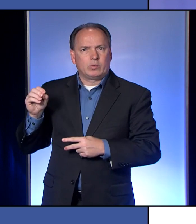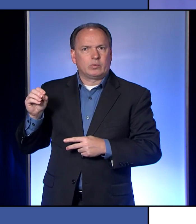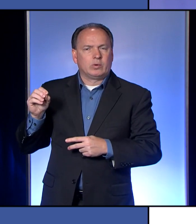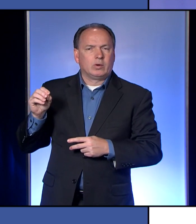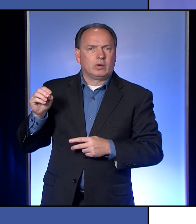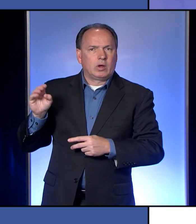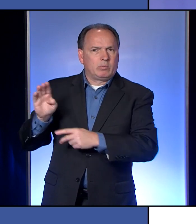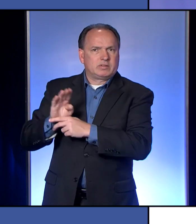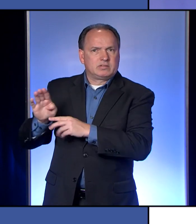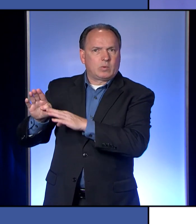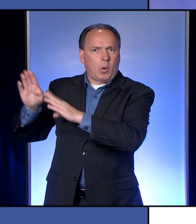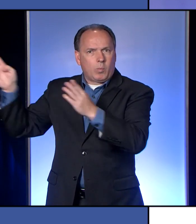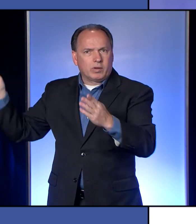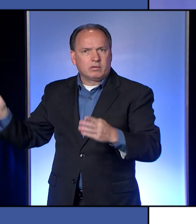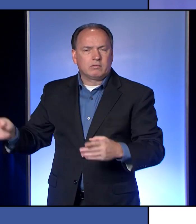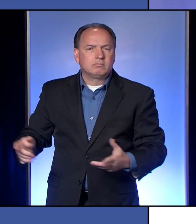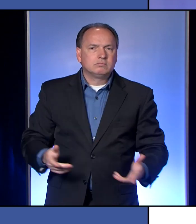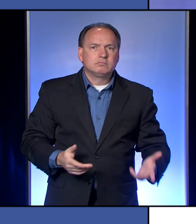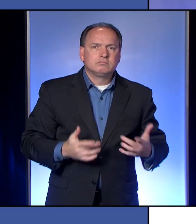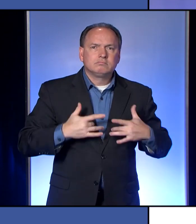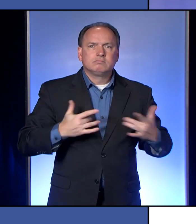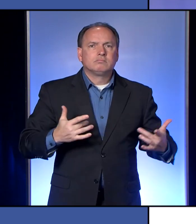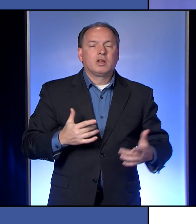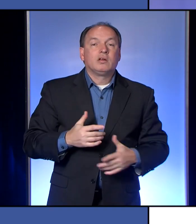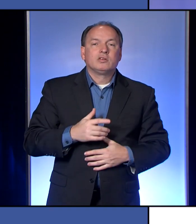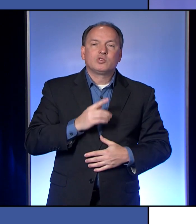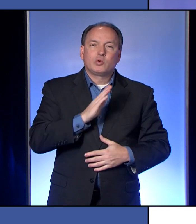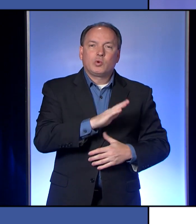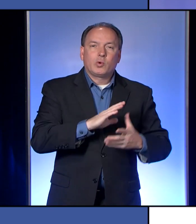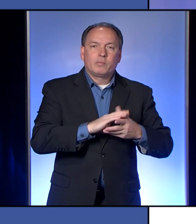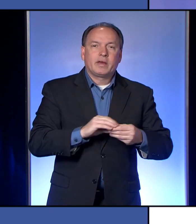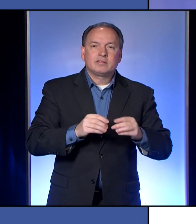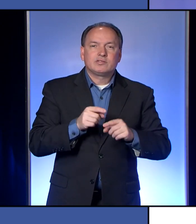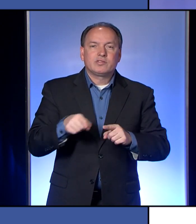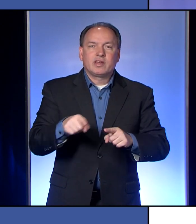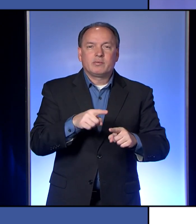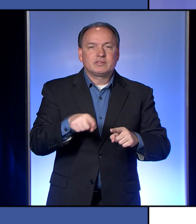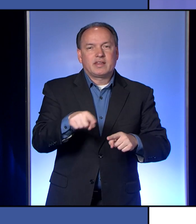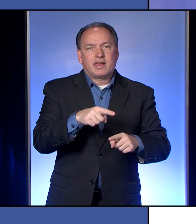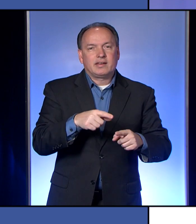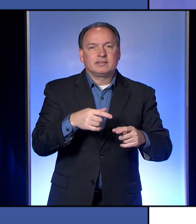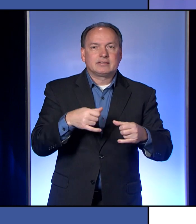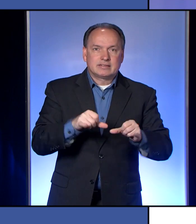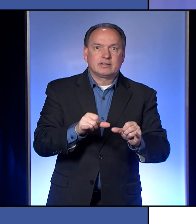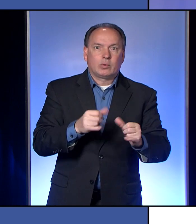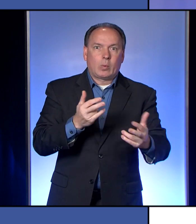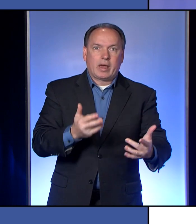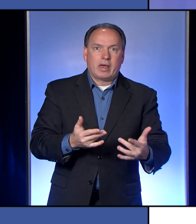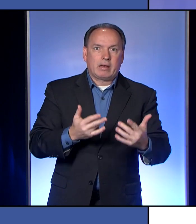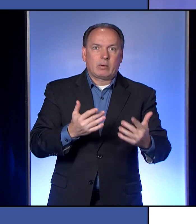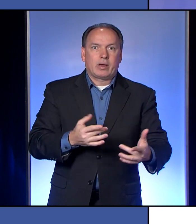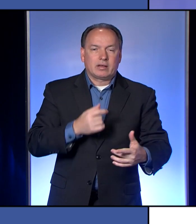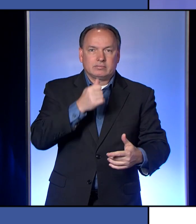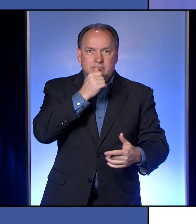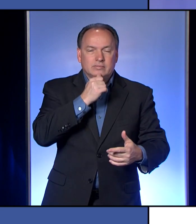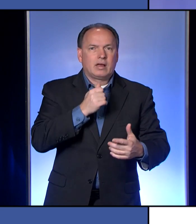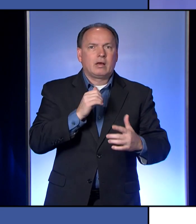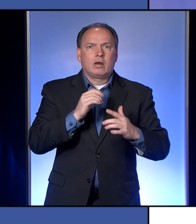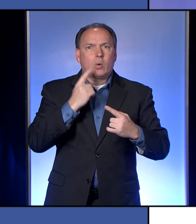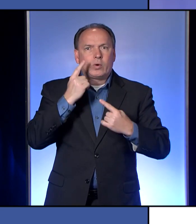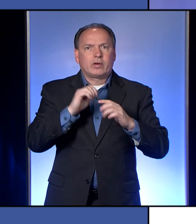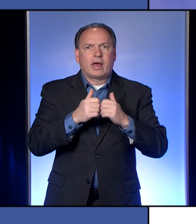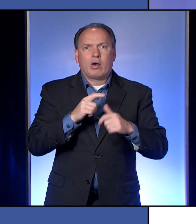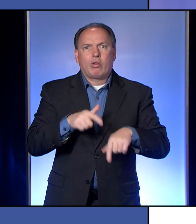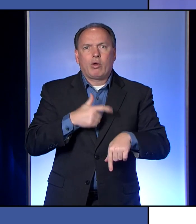theirs open up. Just what is your message to them as they keep playing this waiting game, wondering how long their businesses can survive?